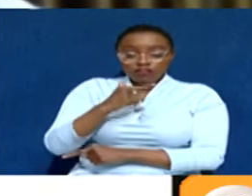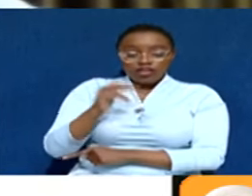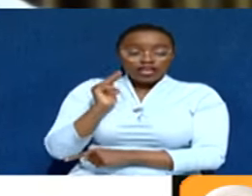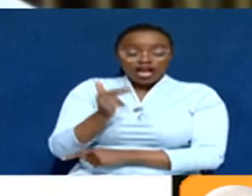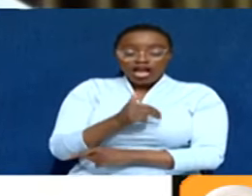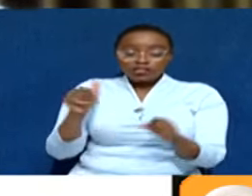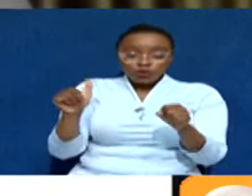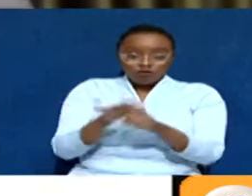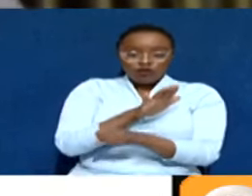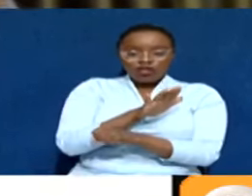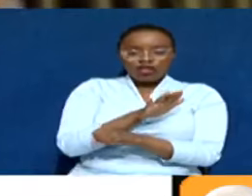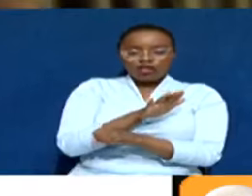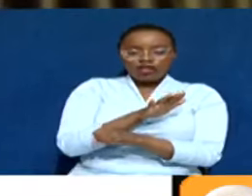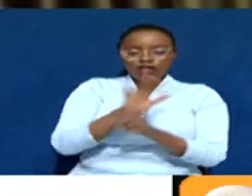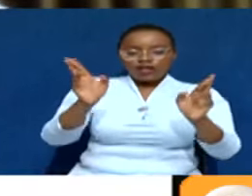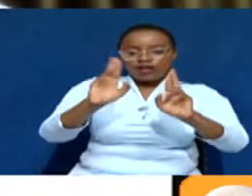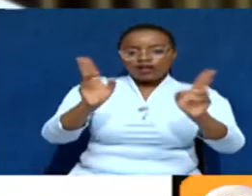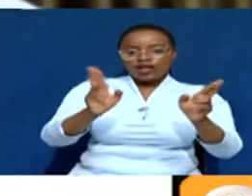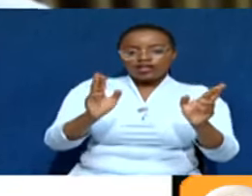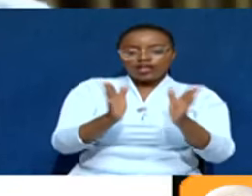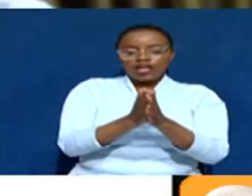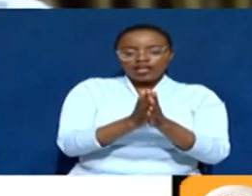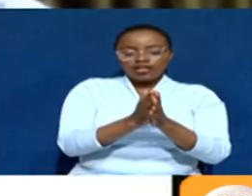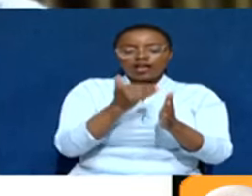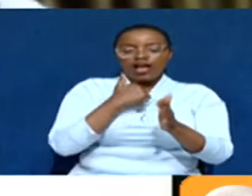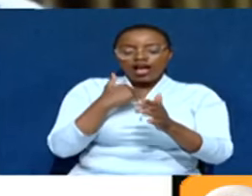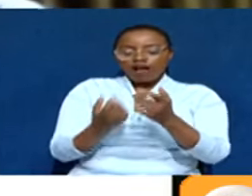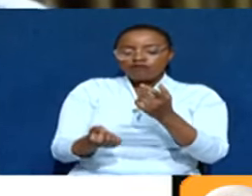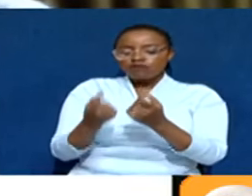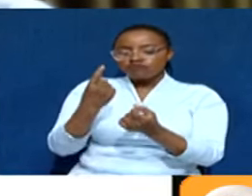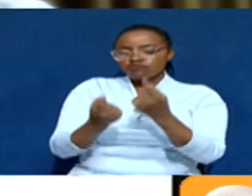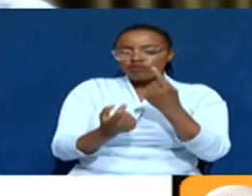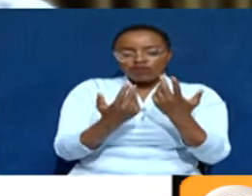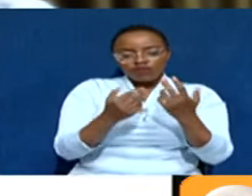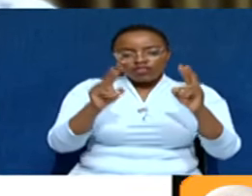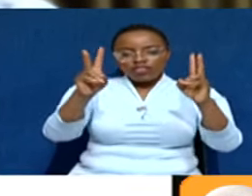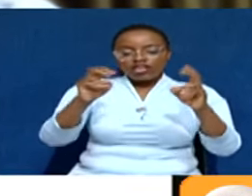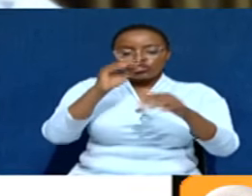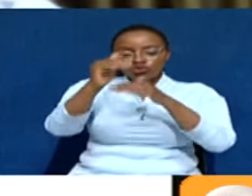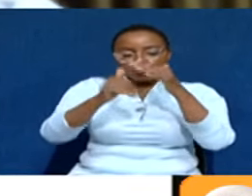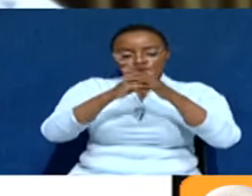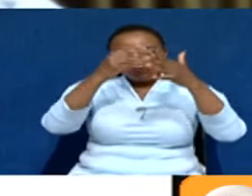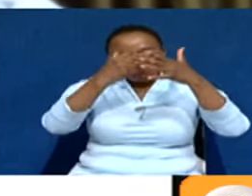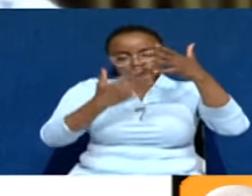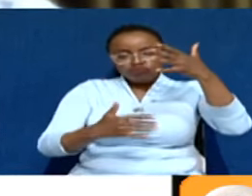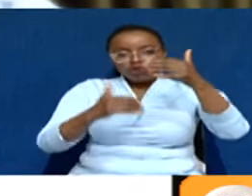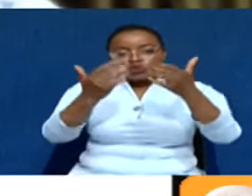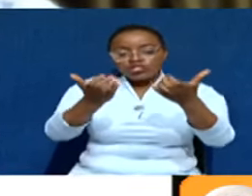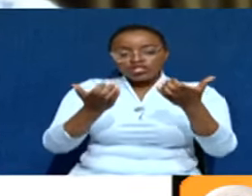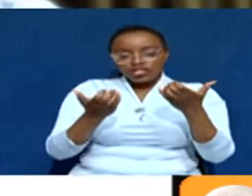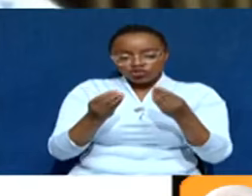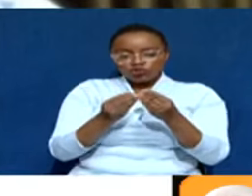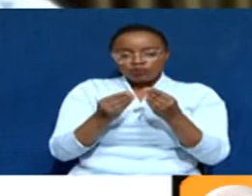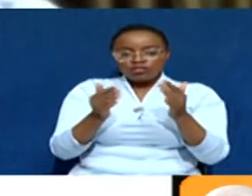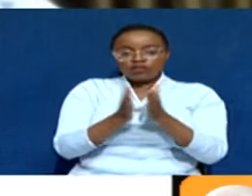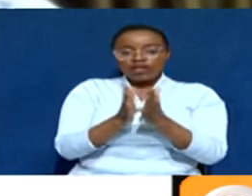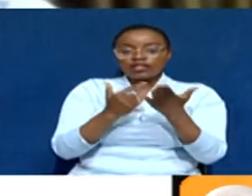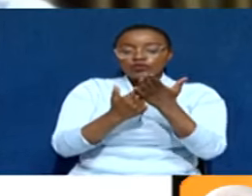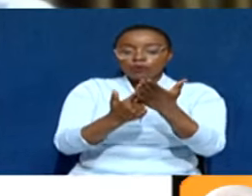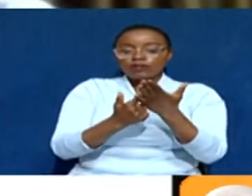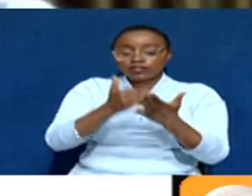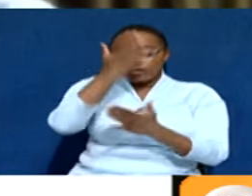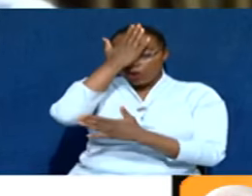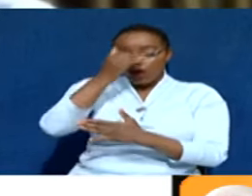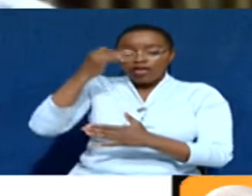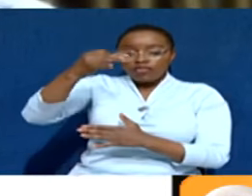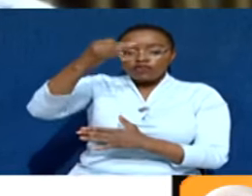are fully prepared, and we have raised and itemized all the issues that needs to be addressed and discussed, so that